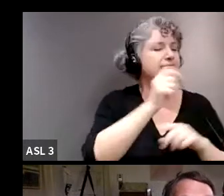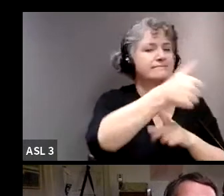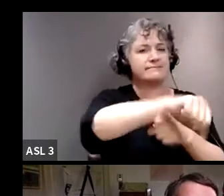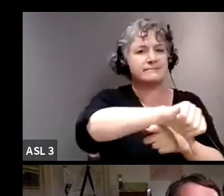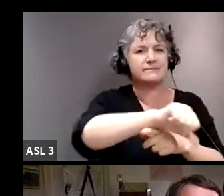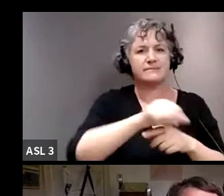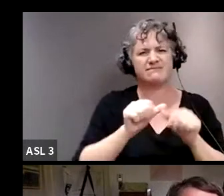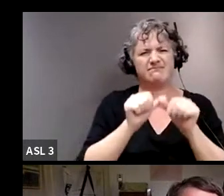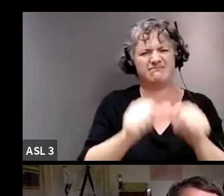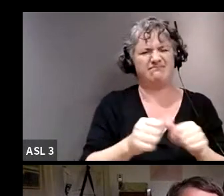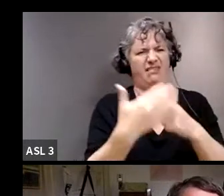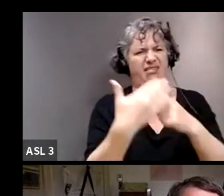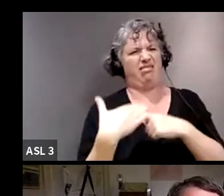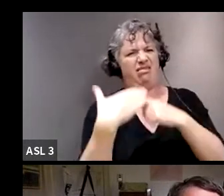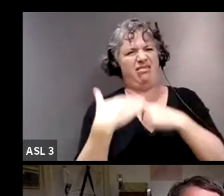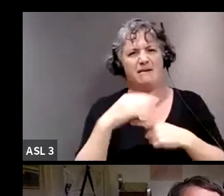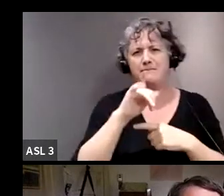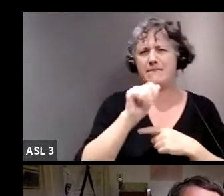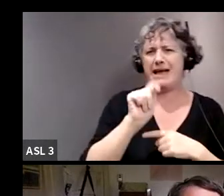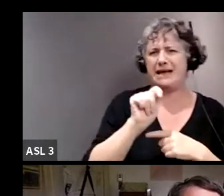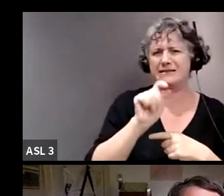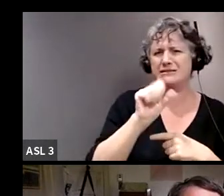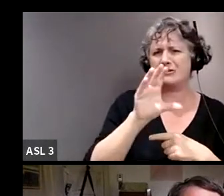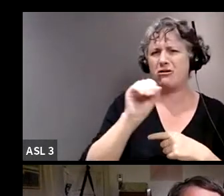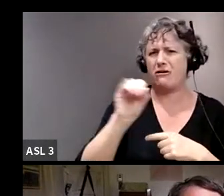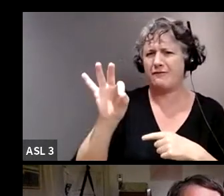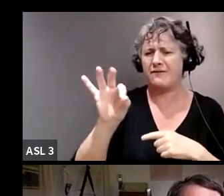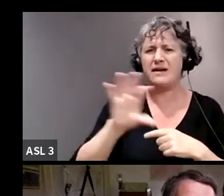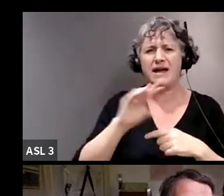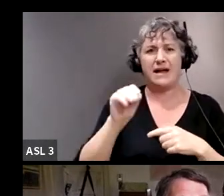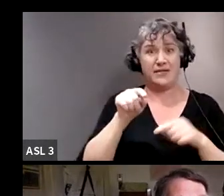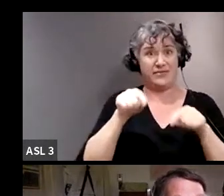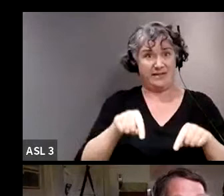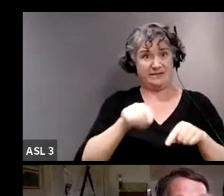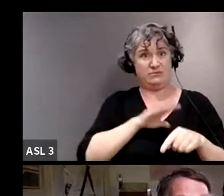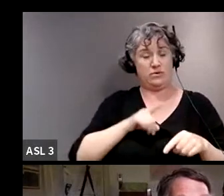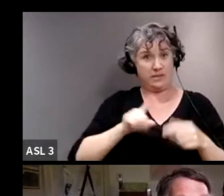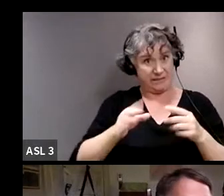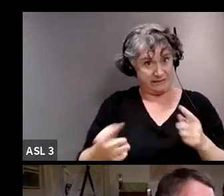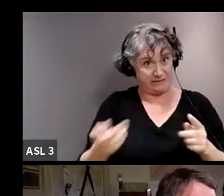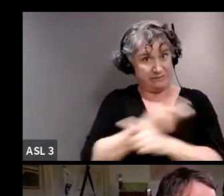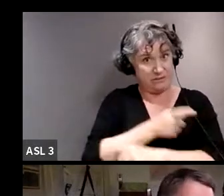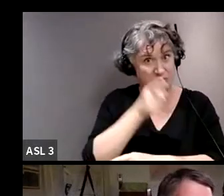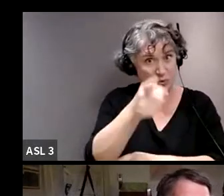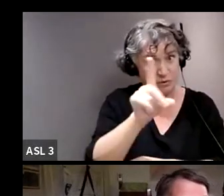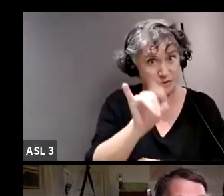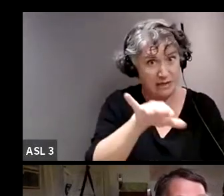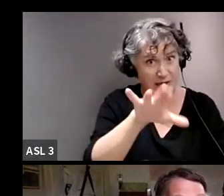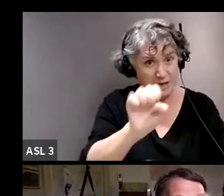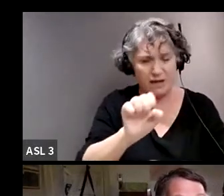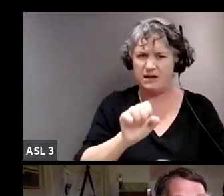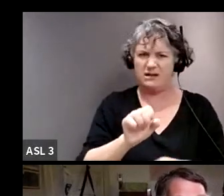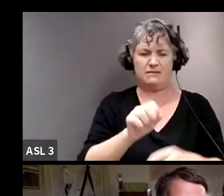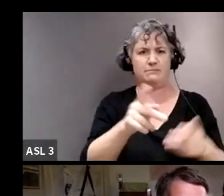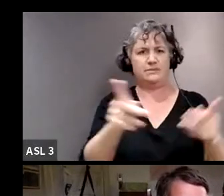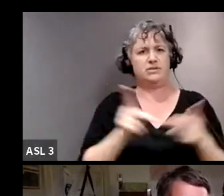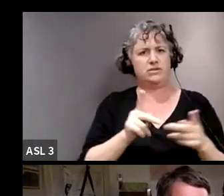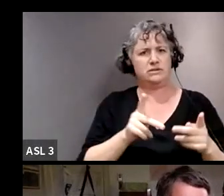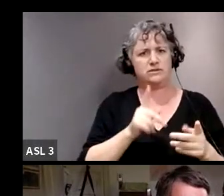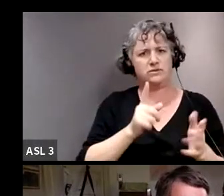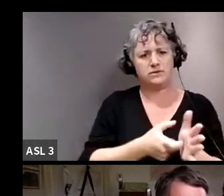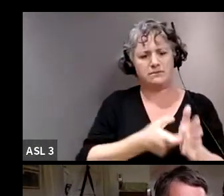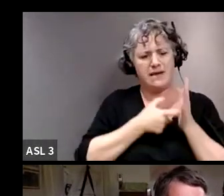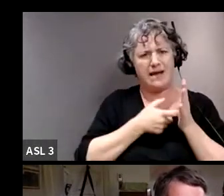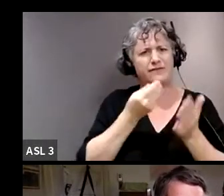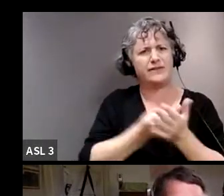and misogynistic comments by matt scoff this board and especially you diane are in exactly the right position to demand financial accountability and make